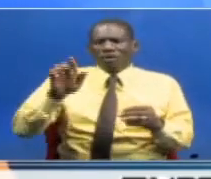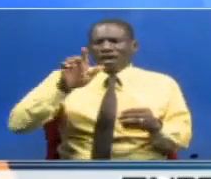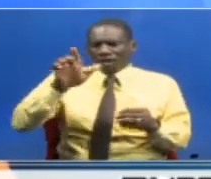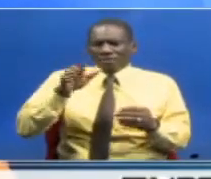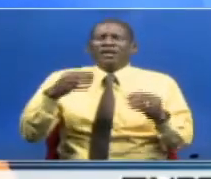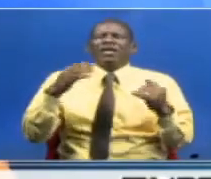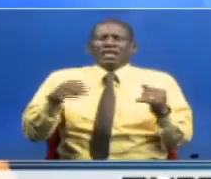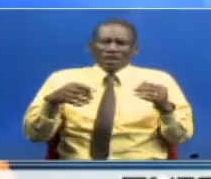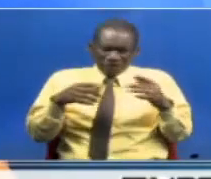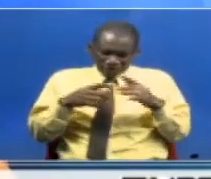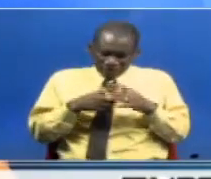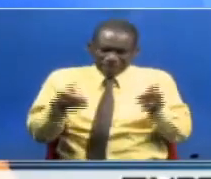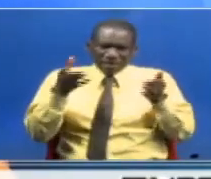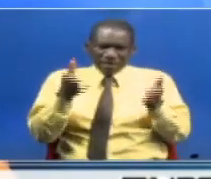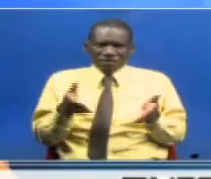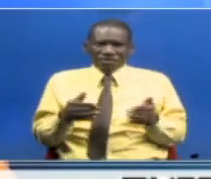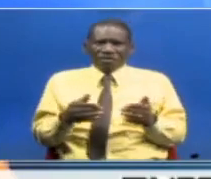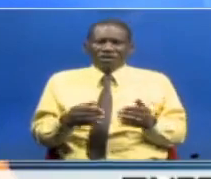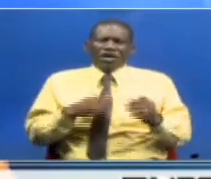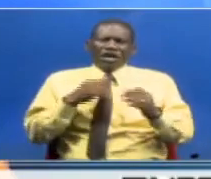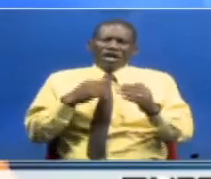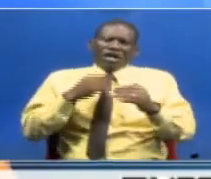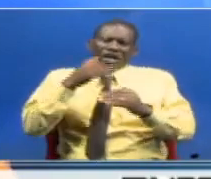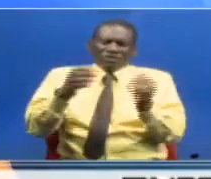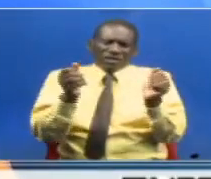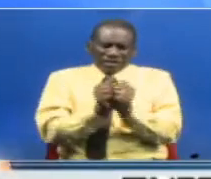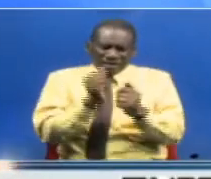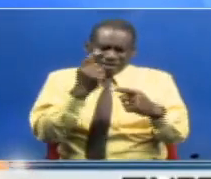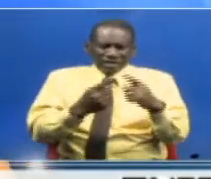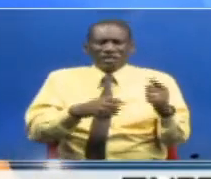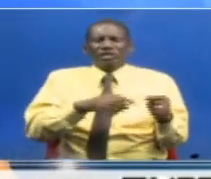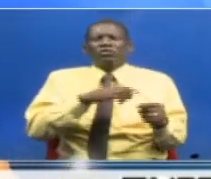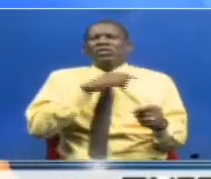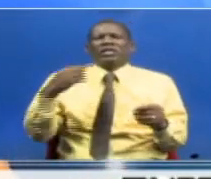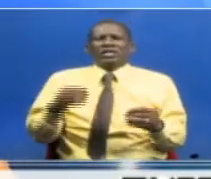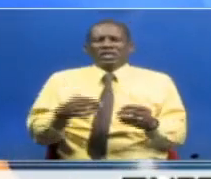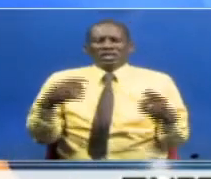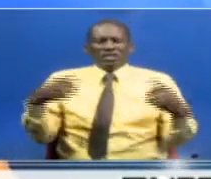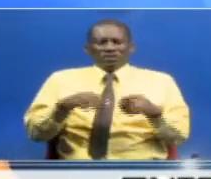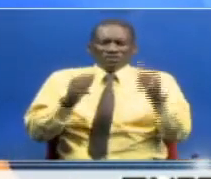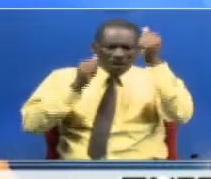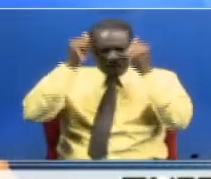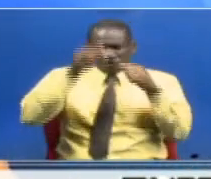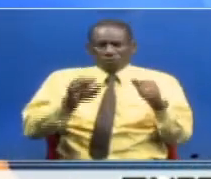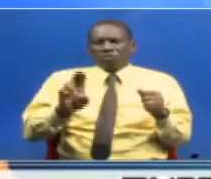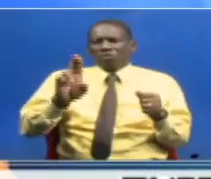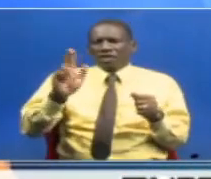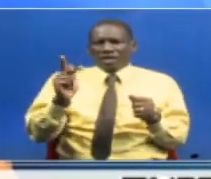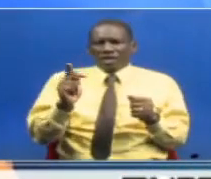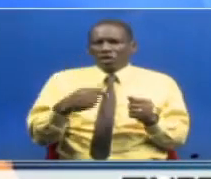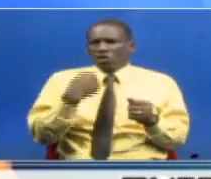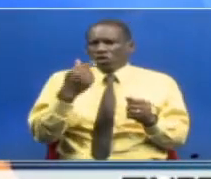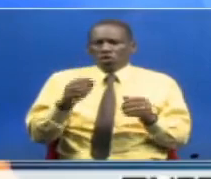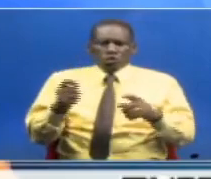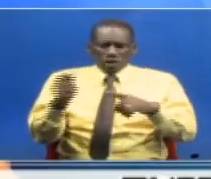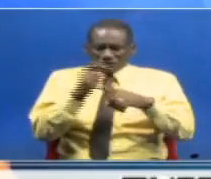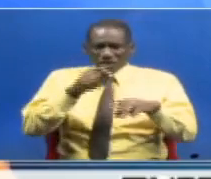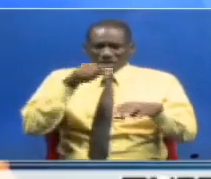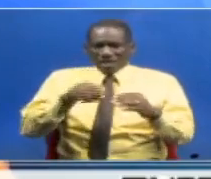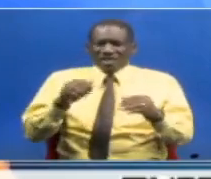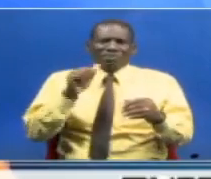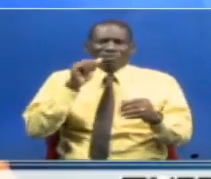made a breakthrough over a decade since she was murdered. Several soldiers from the United Kingdom who were training under the